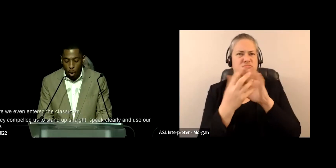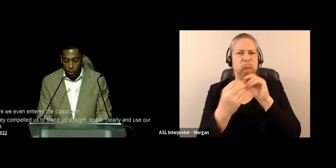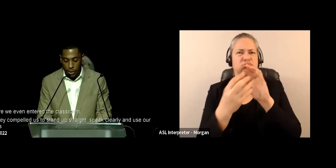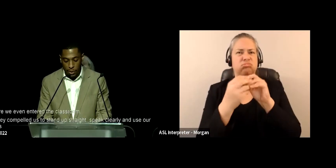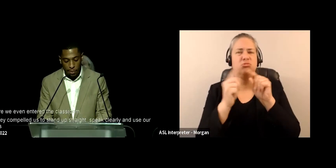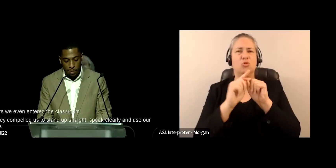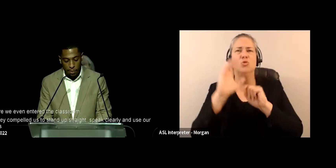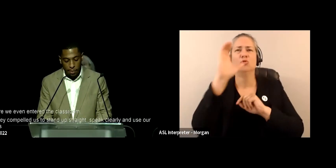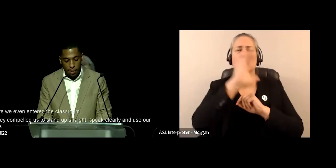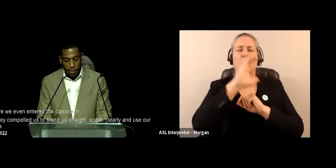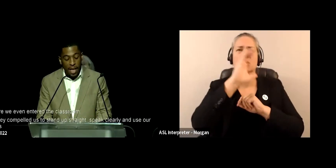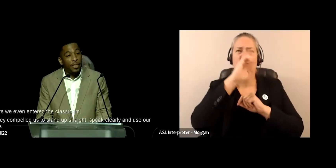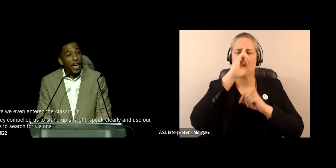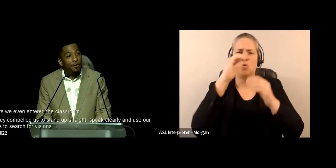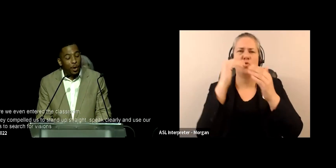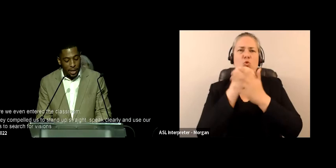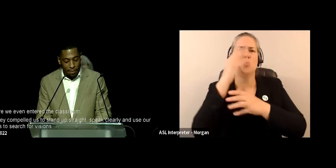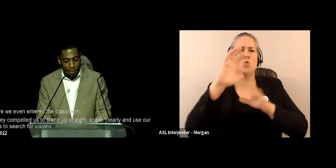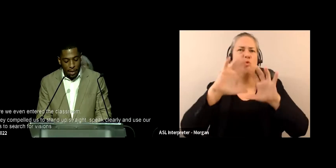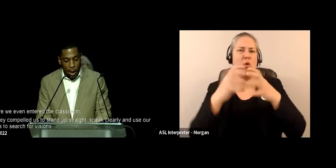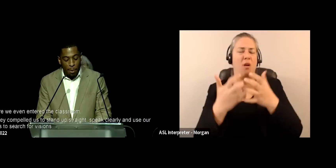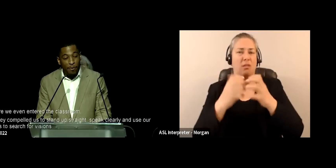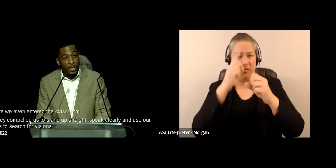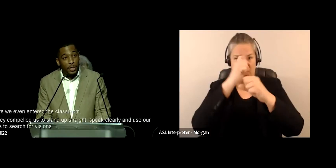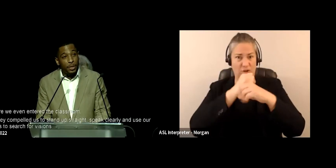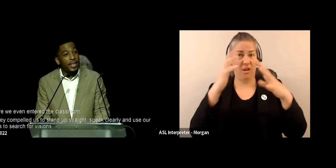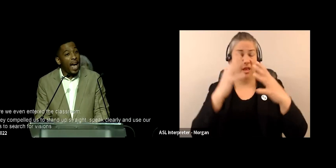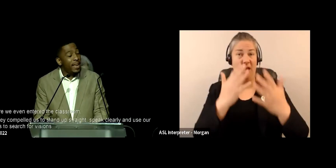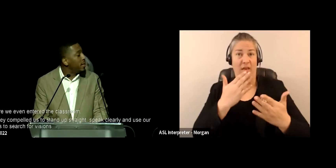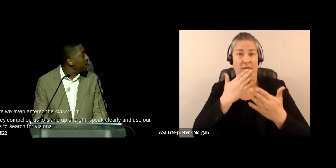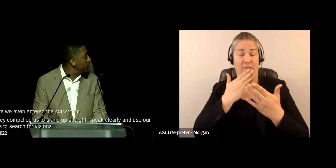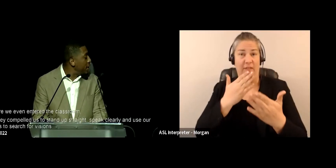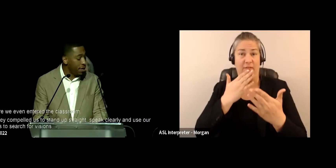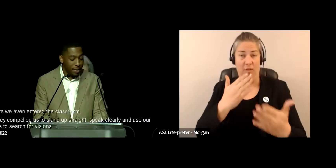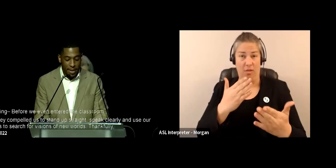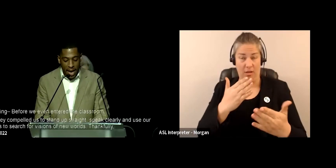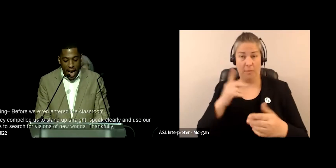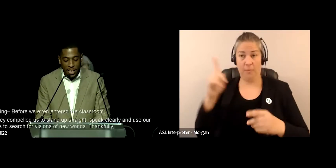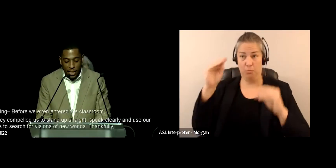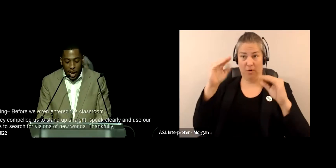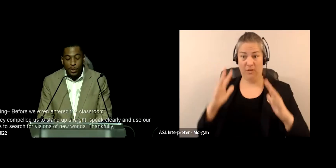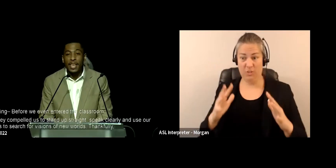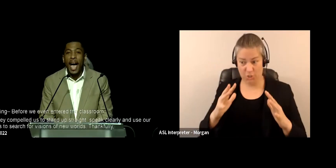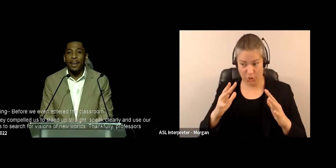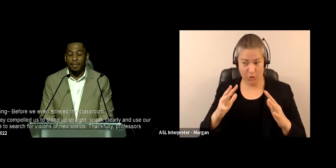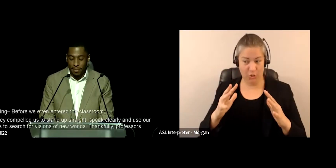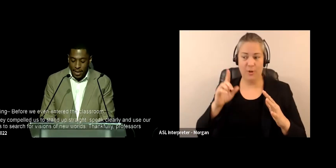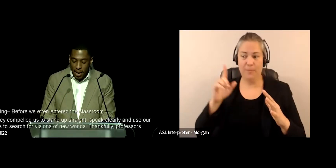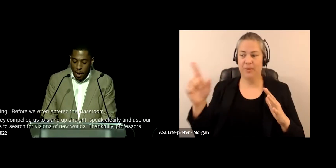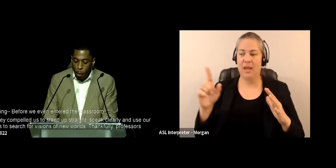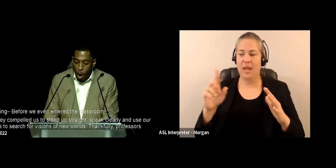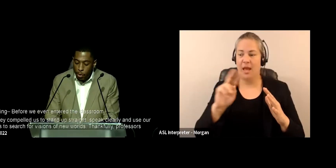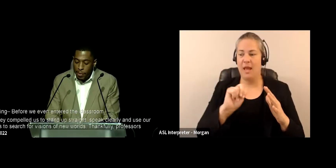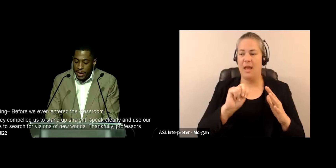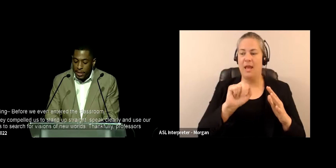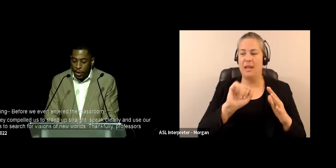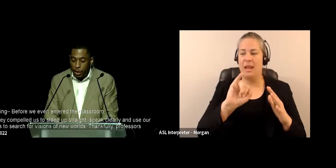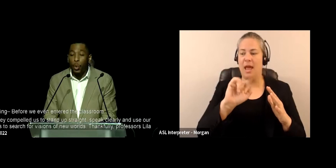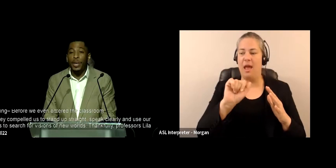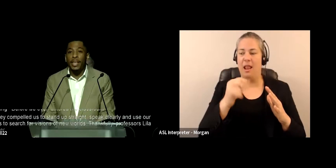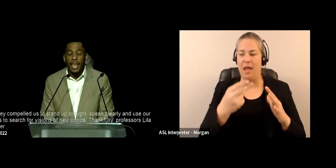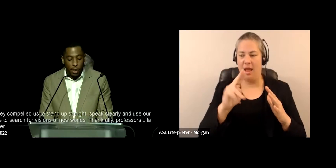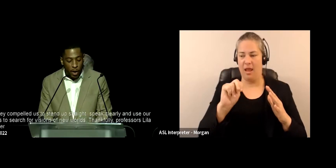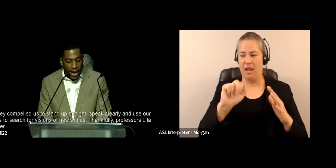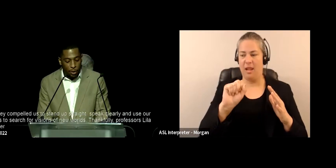new worlds. Thankfully, Professors Naila Nasir and Janelle Scott welcomed me into